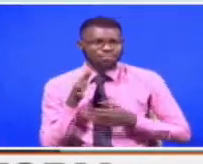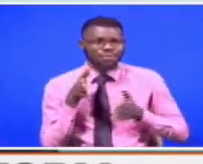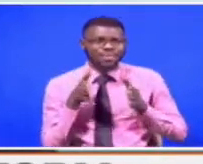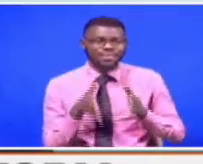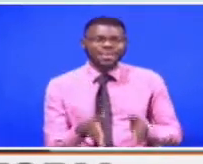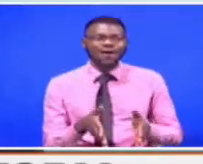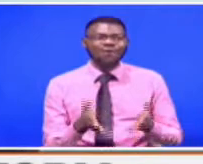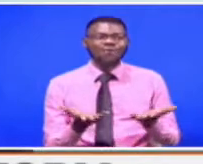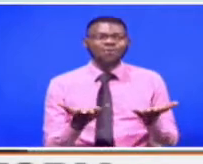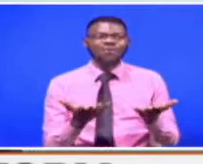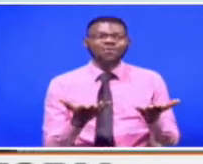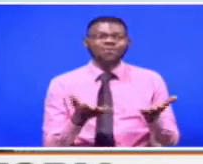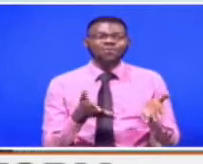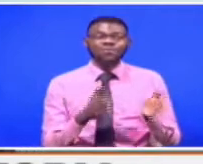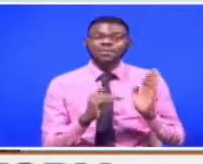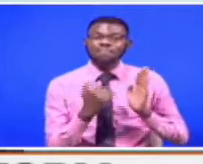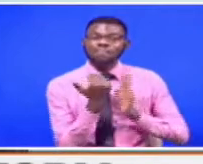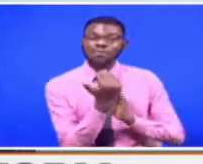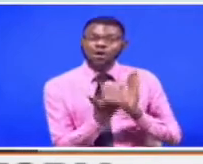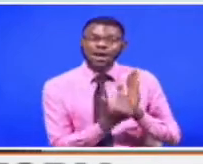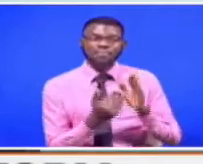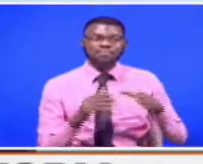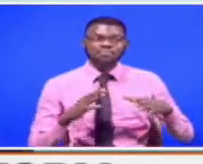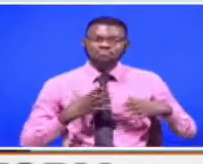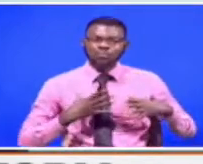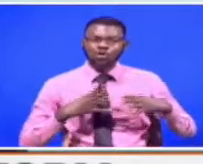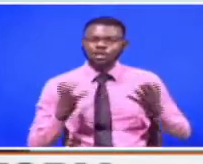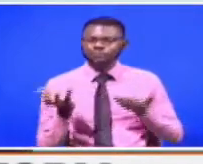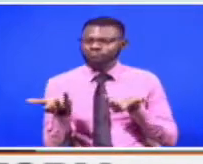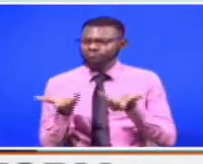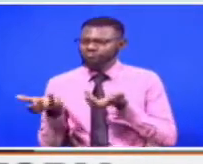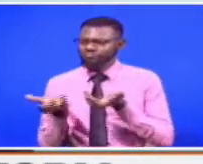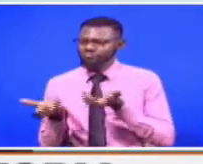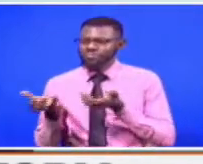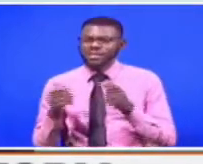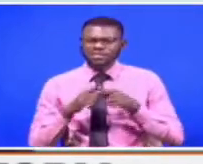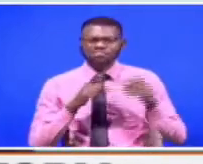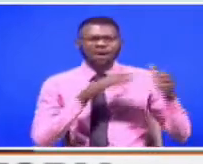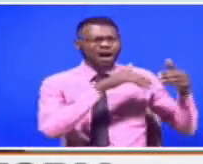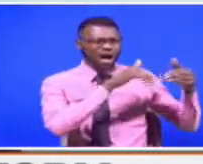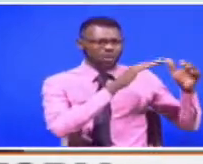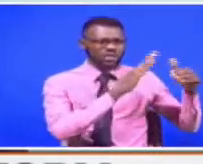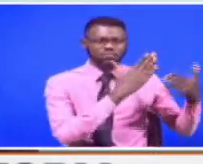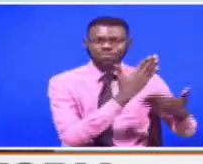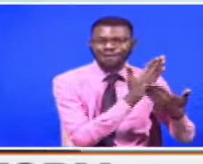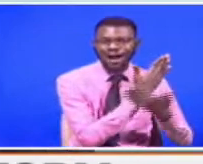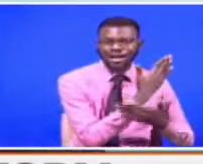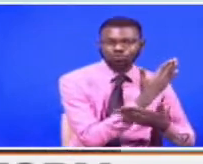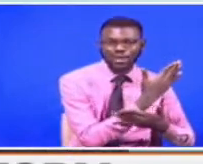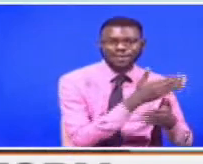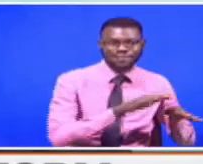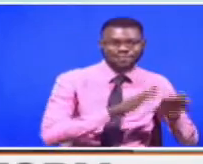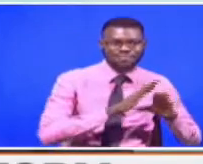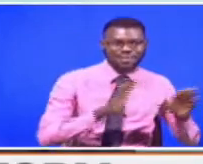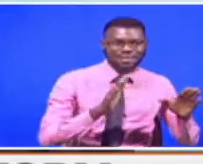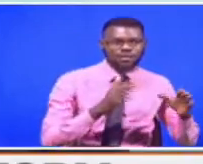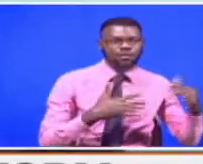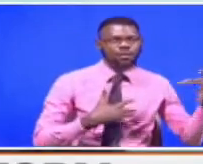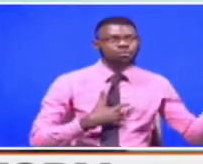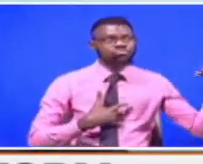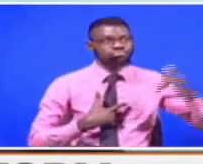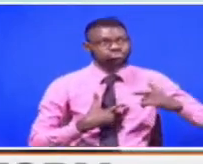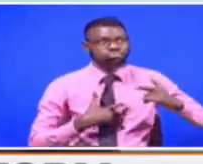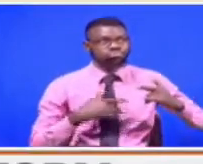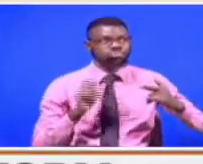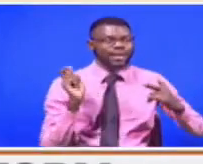be available for retailers and even the diaspora market who maybe could not be able to come to Kenya or